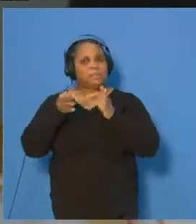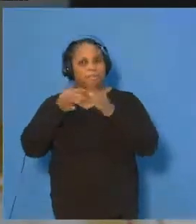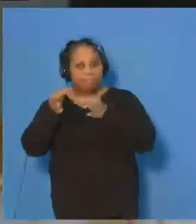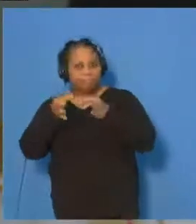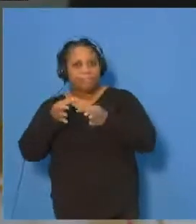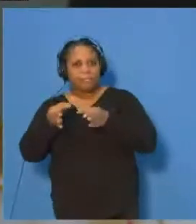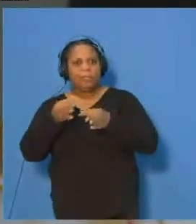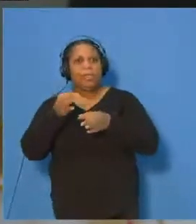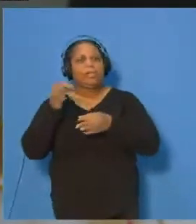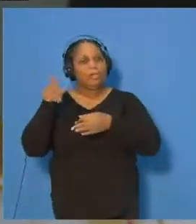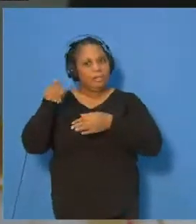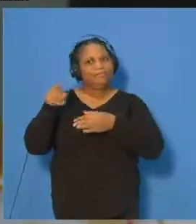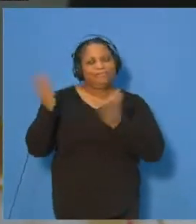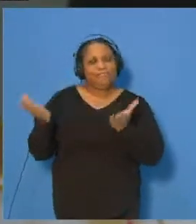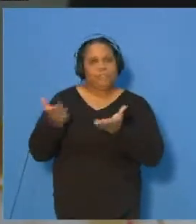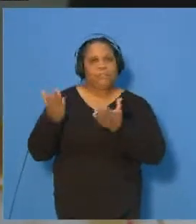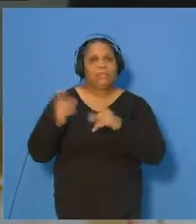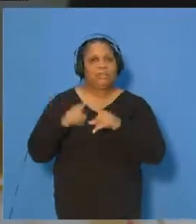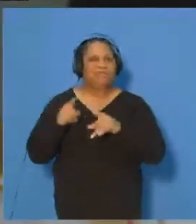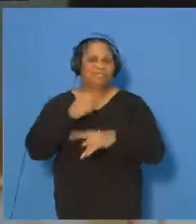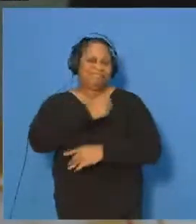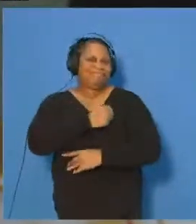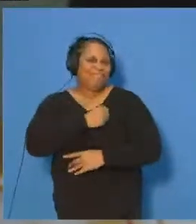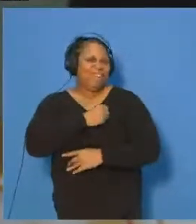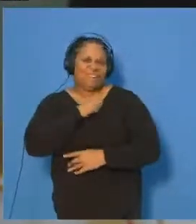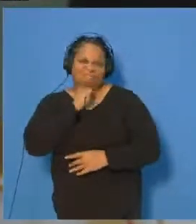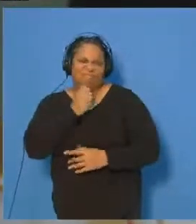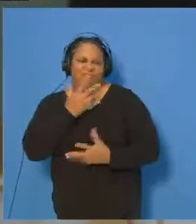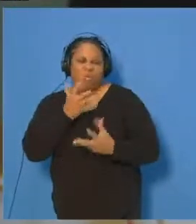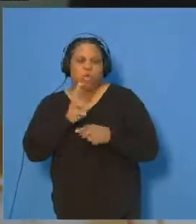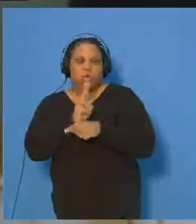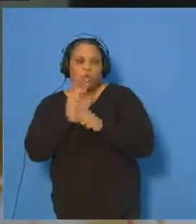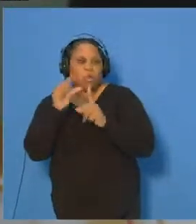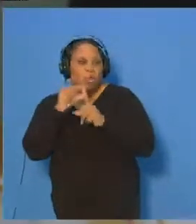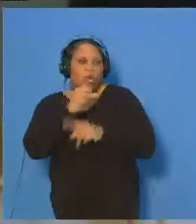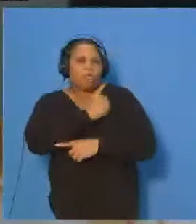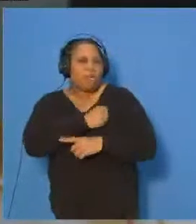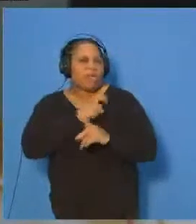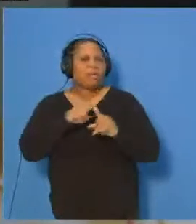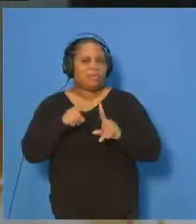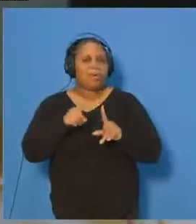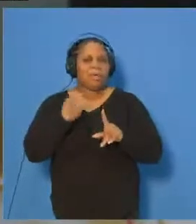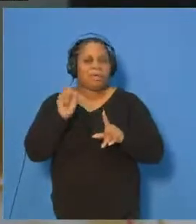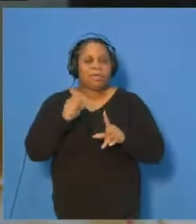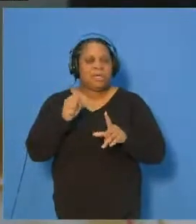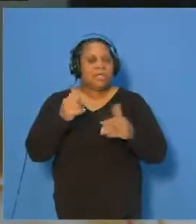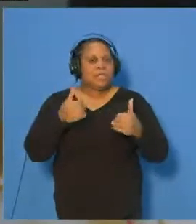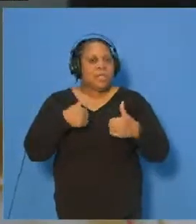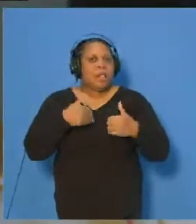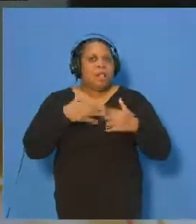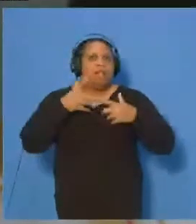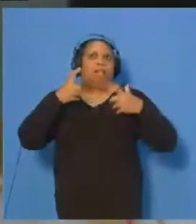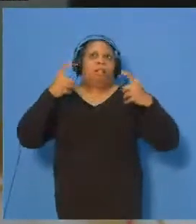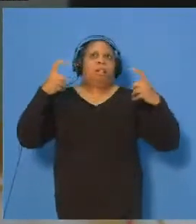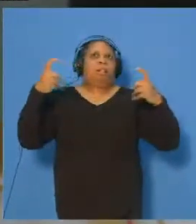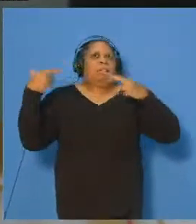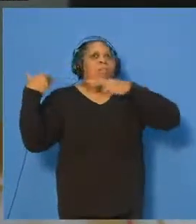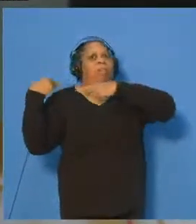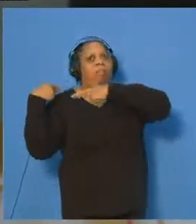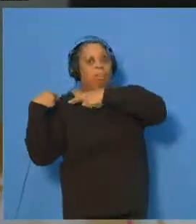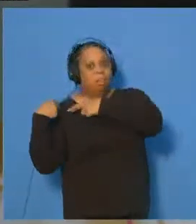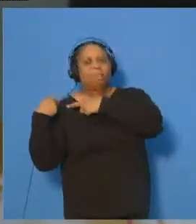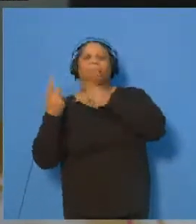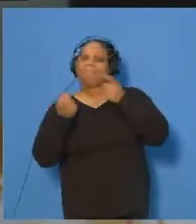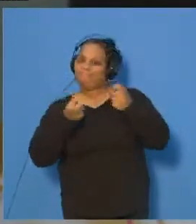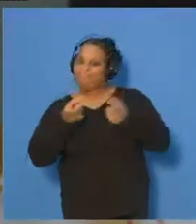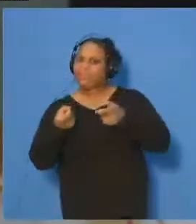present. However, regrettably, well, I don't want to say regrettably, but she does have quite a big responsibility that she's dealing with right